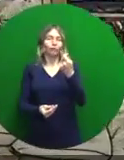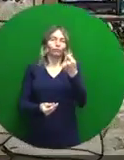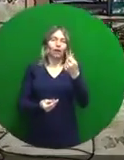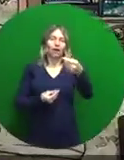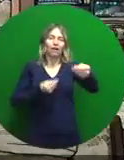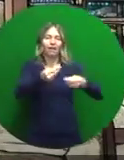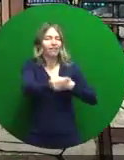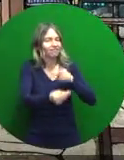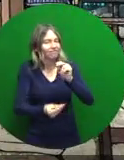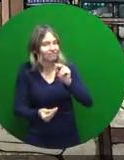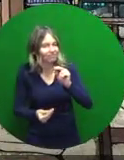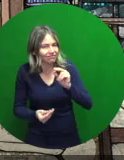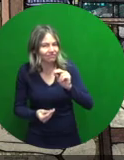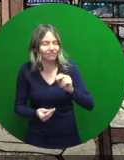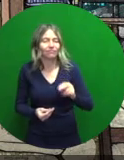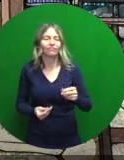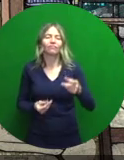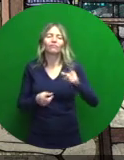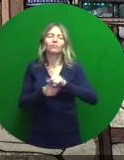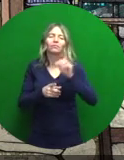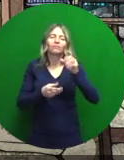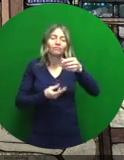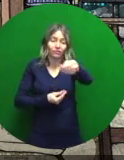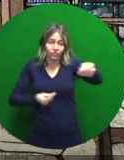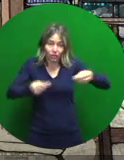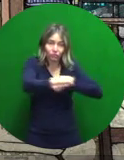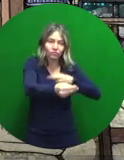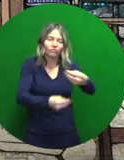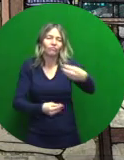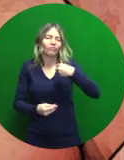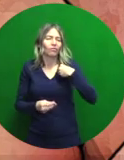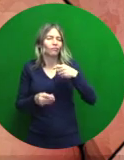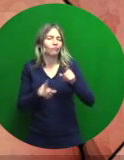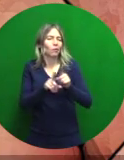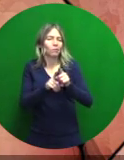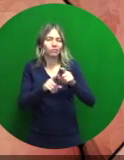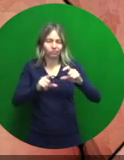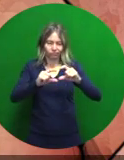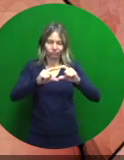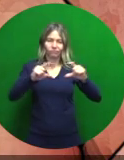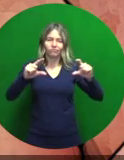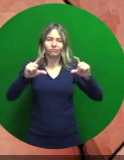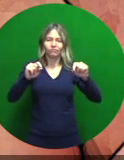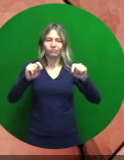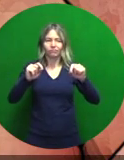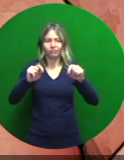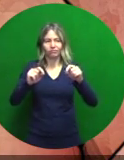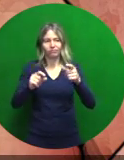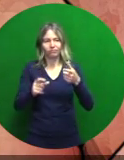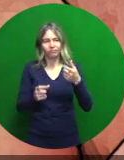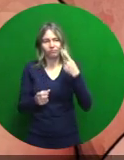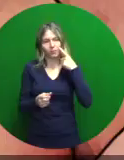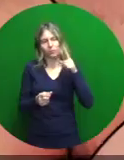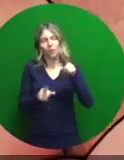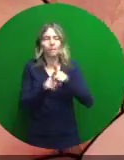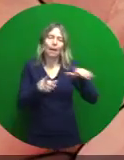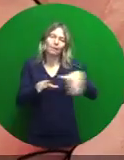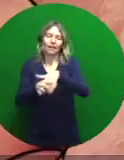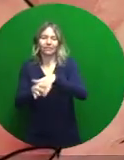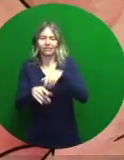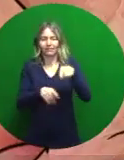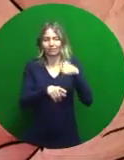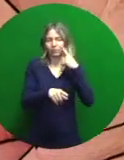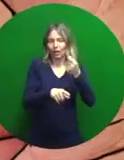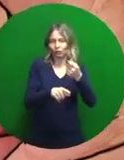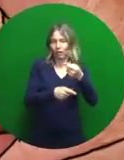Back then when they were fur trading, they didn't have any money, so they would be trading them with little blocks or